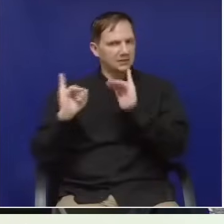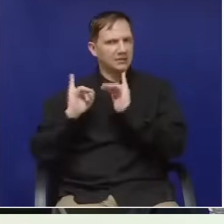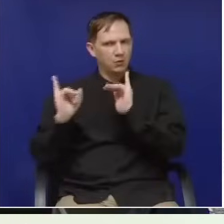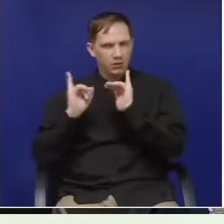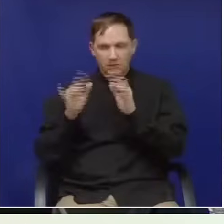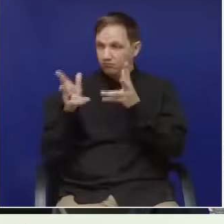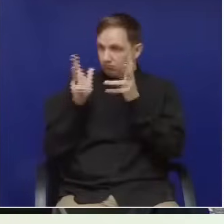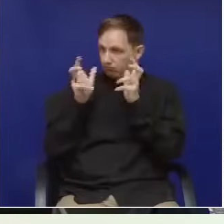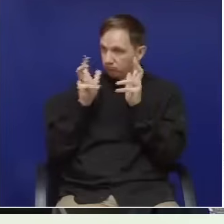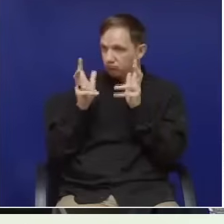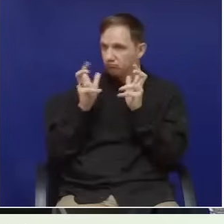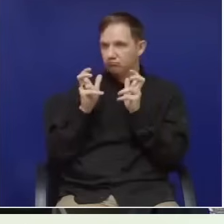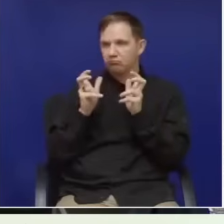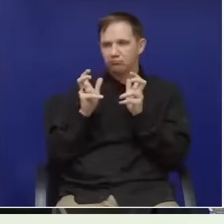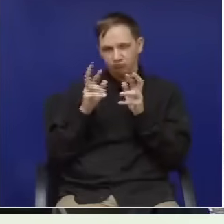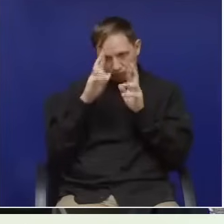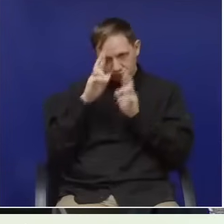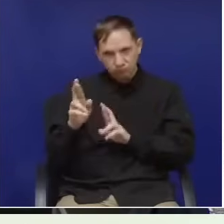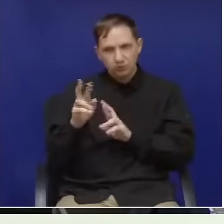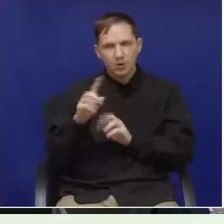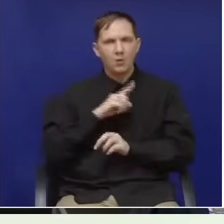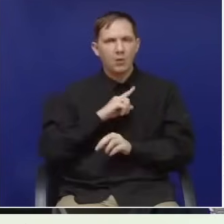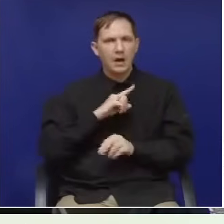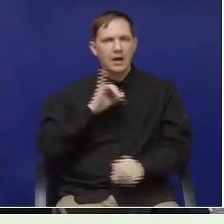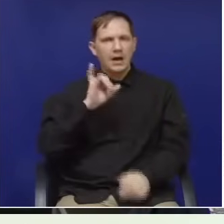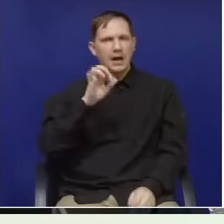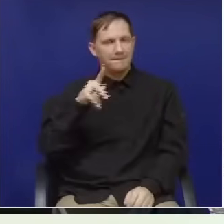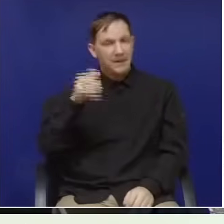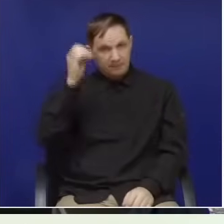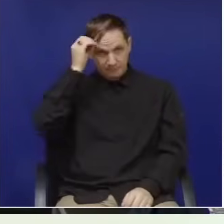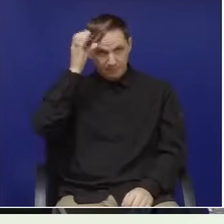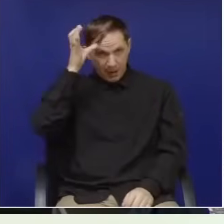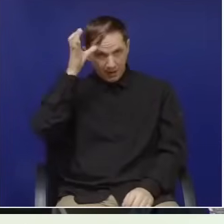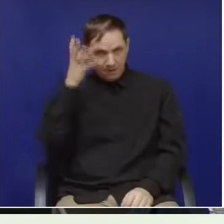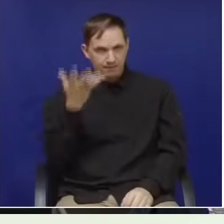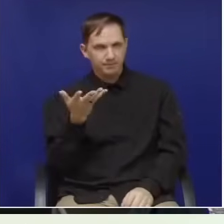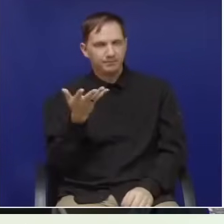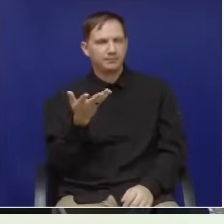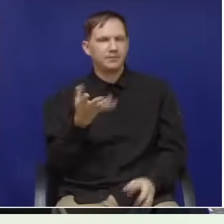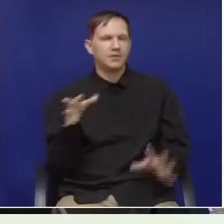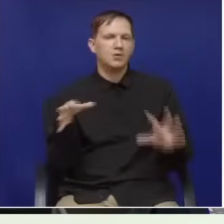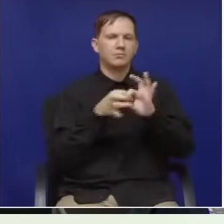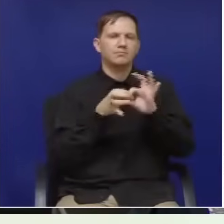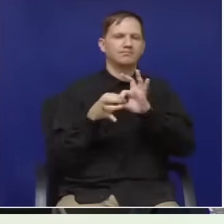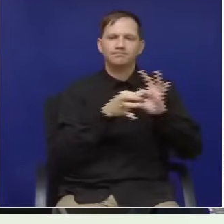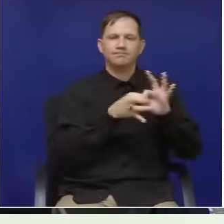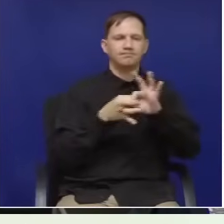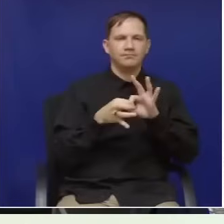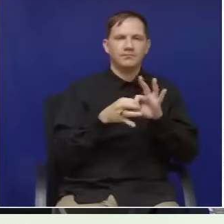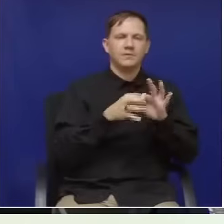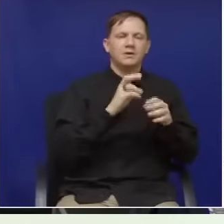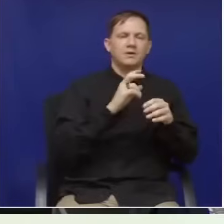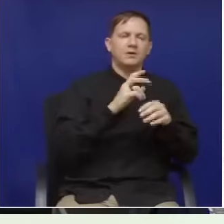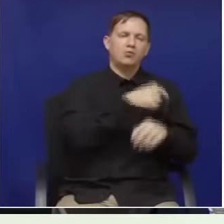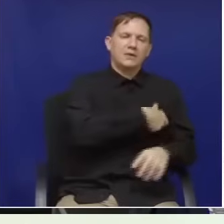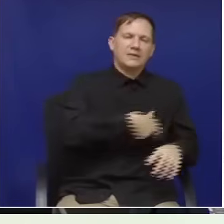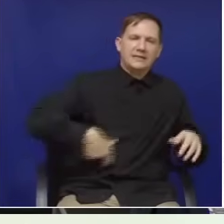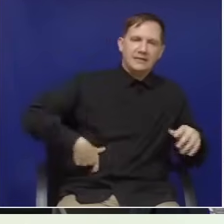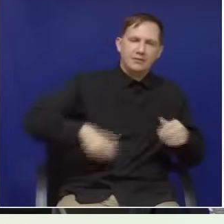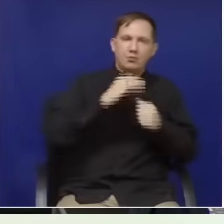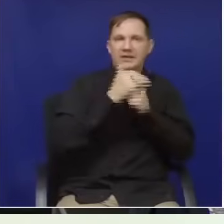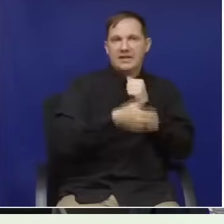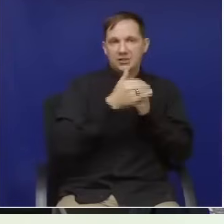because they clearly know more than what we think. In relation to the Presidential Protection Unit, what